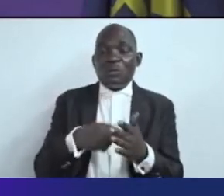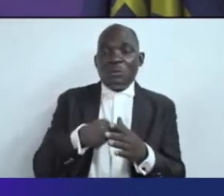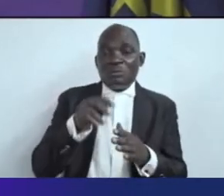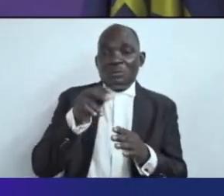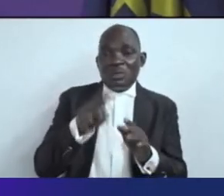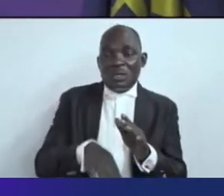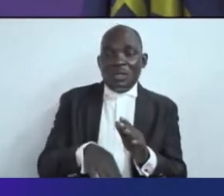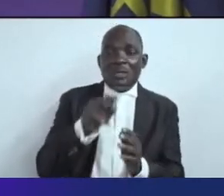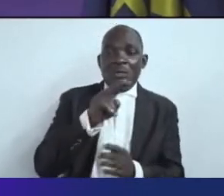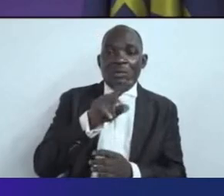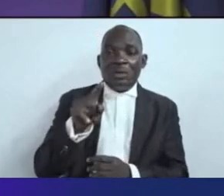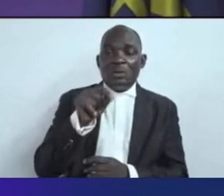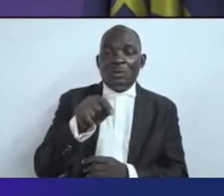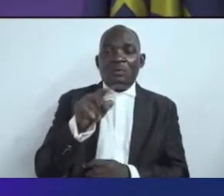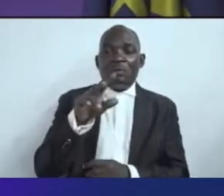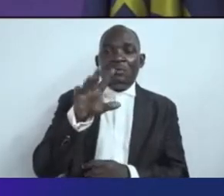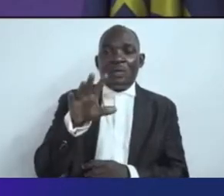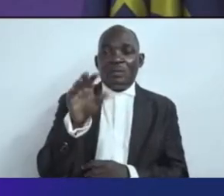marginally to